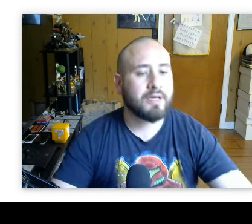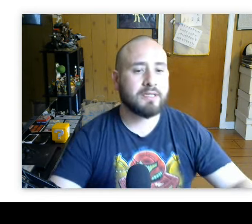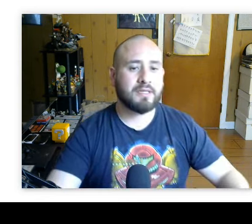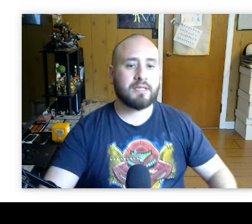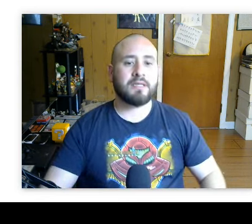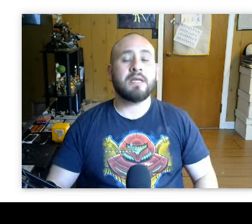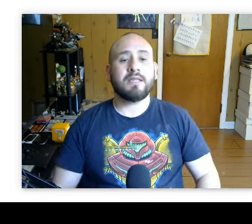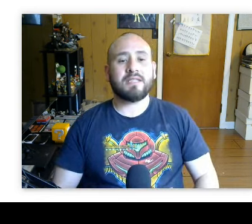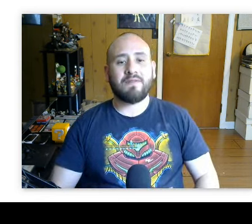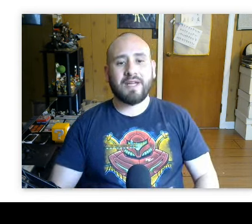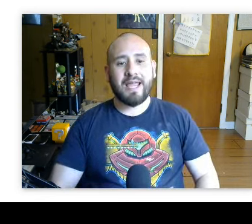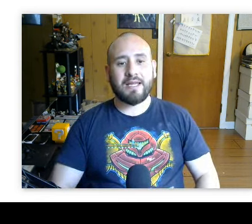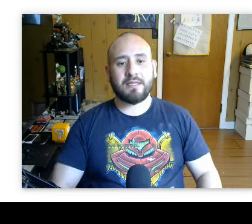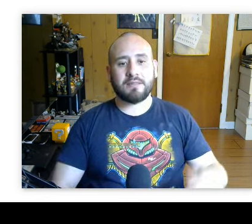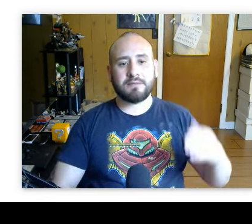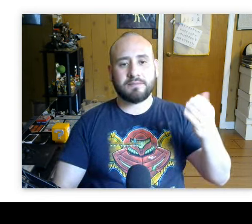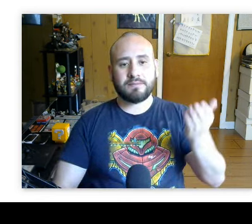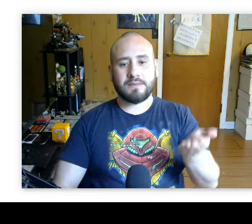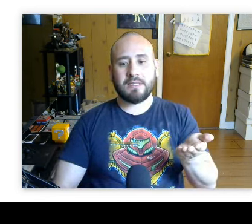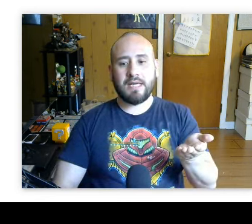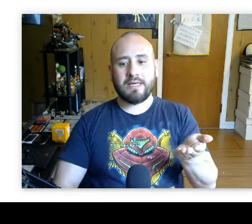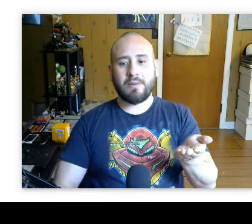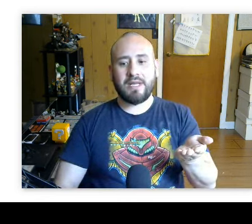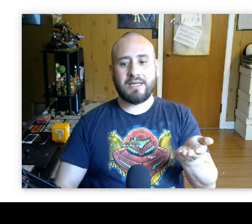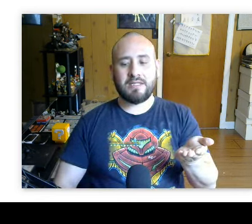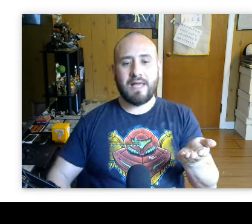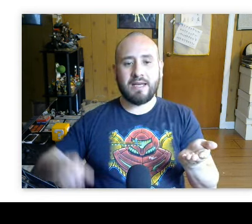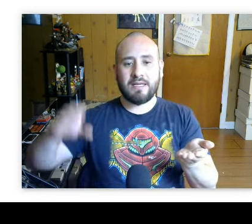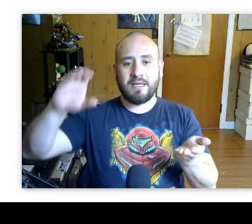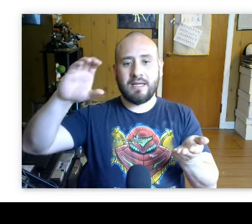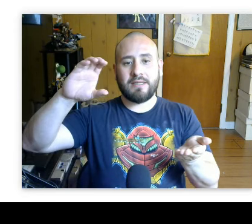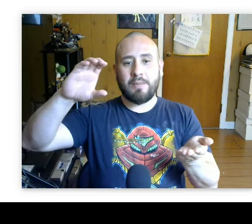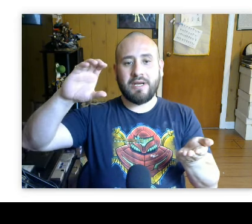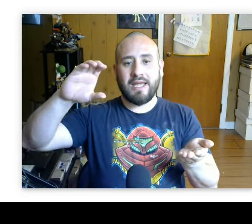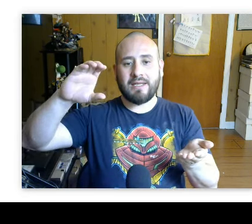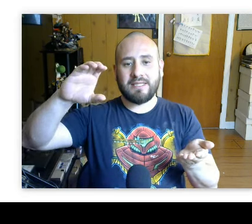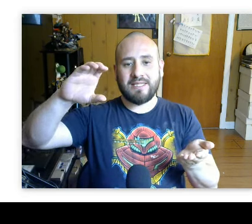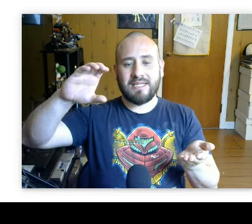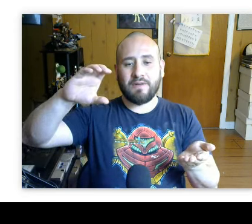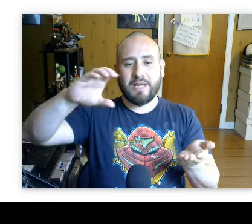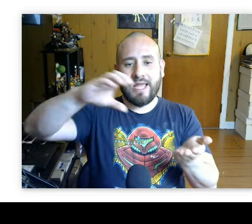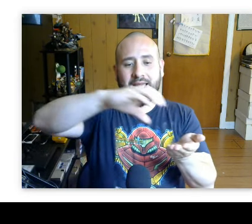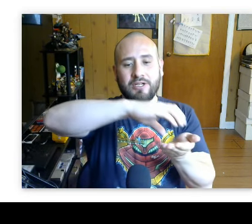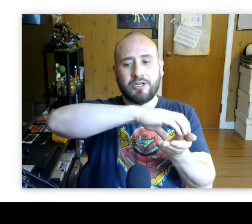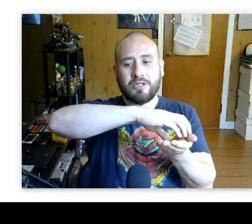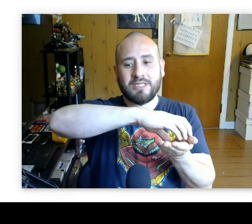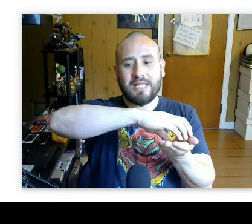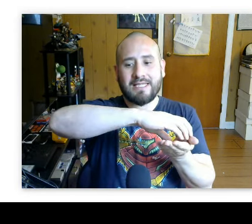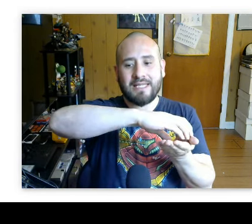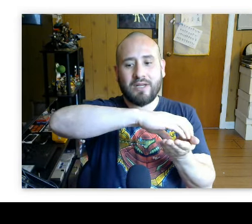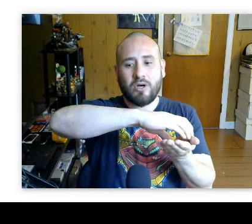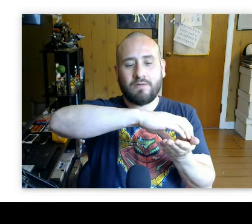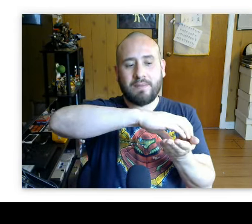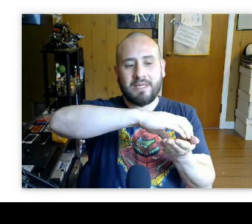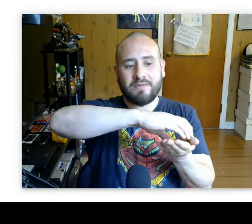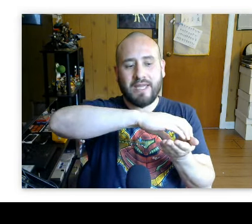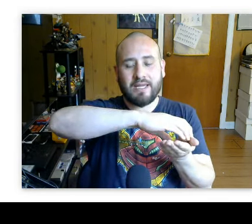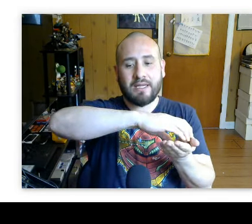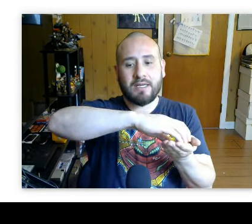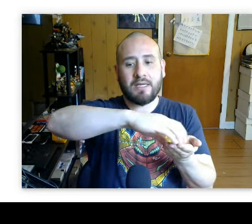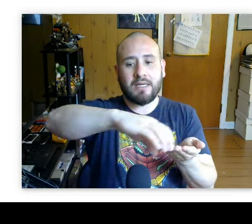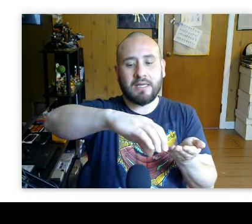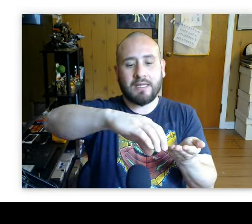Okay, we're getting to the end. The sign for cake. Non-dominant hand is flat. Dominant hand is a C for cake, and you're slicing off a piece